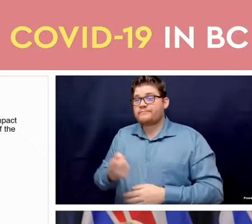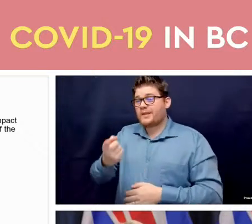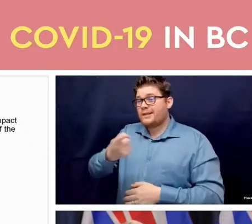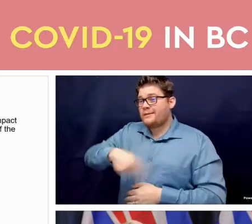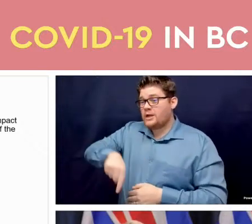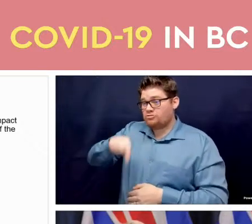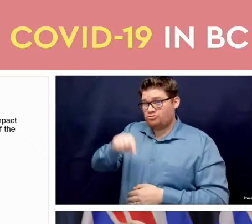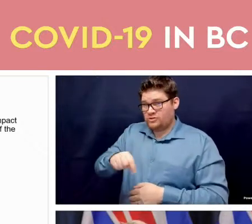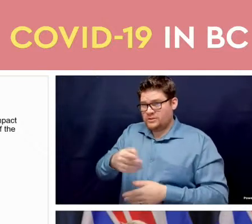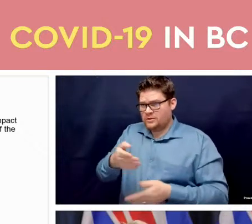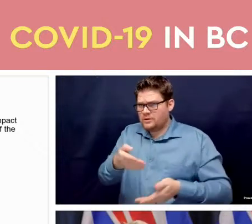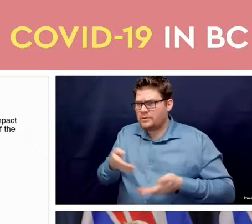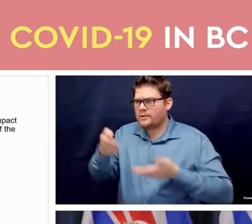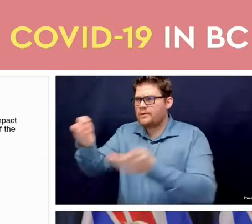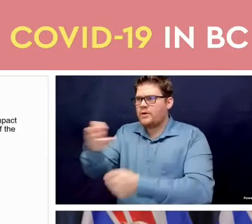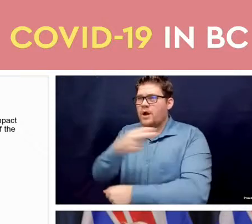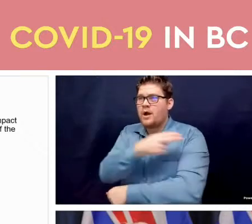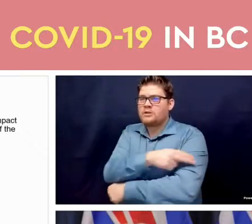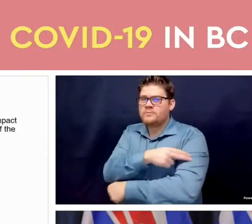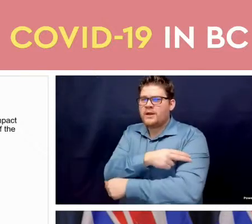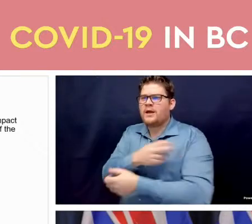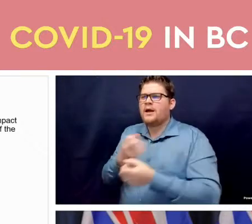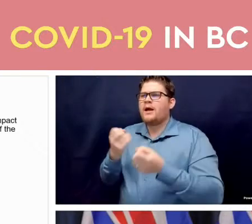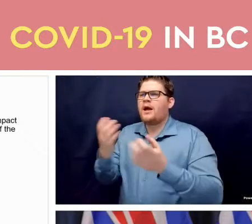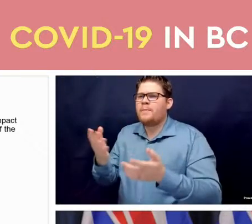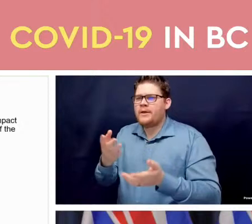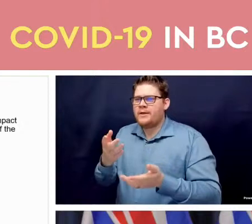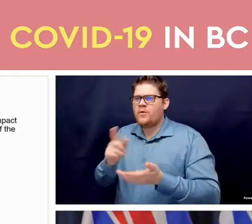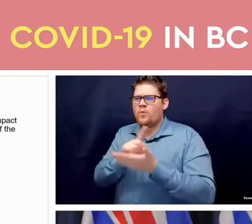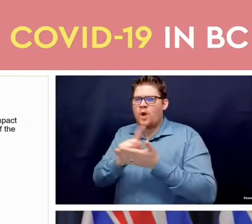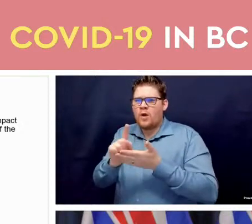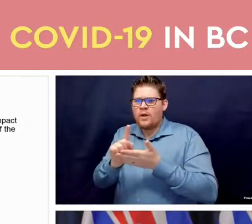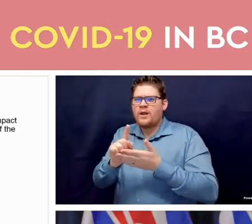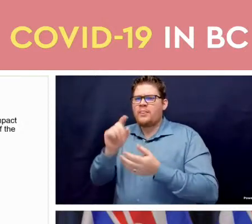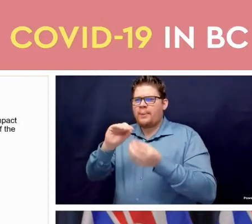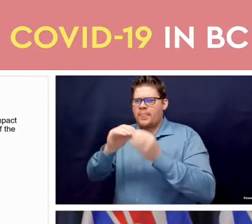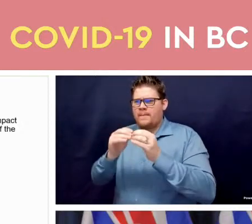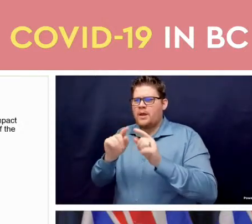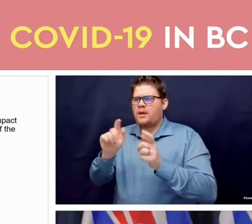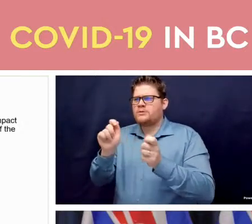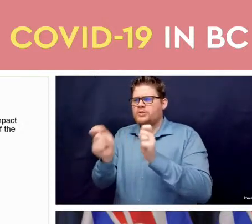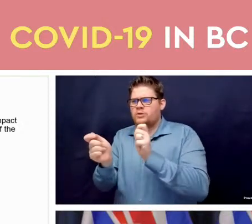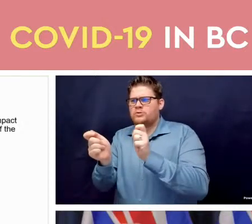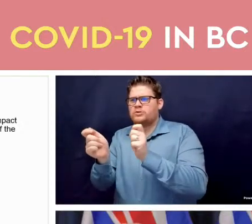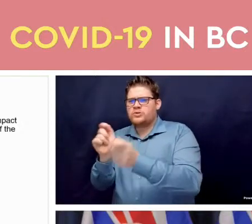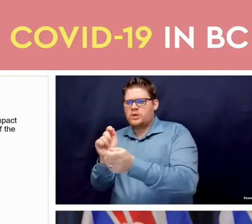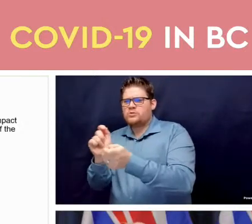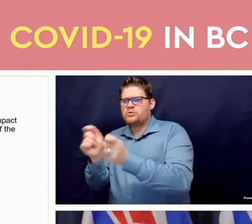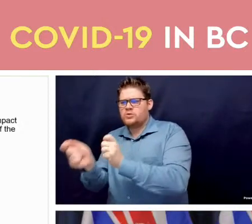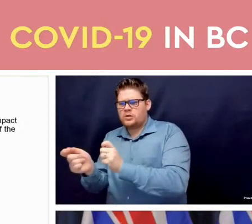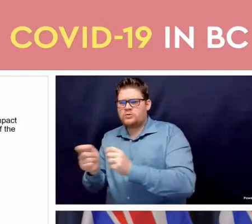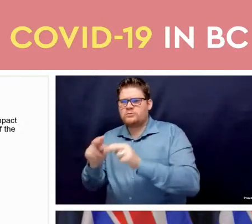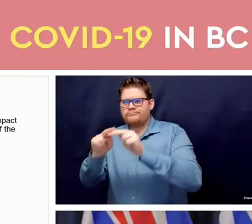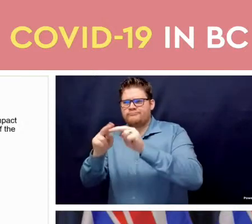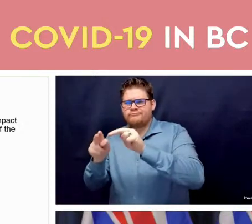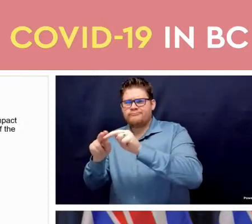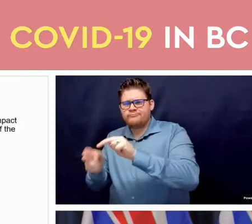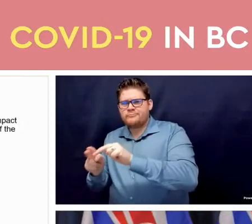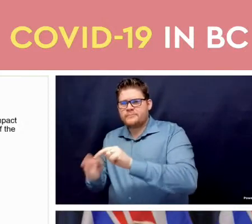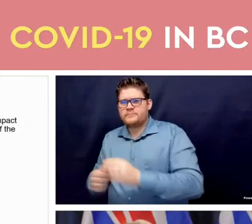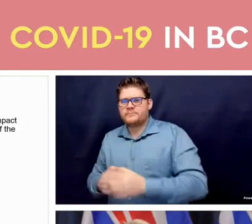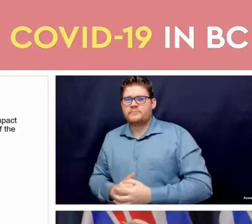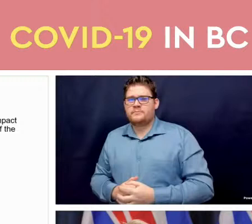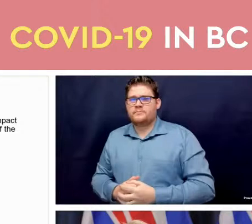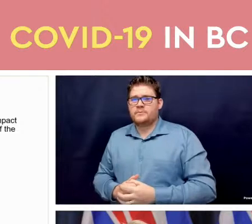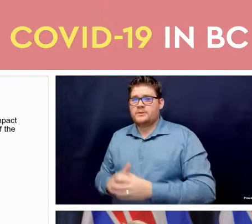start to see a decrease in hospital census. And this model, the bottom on the purple line,